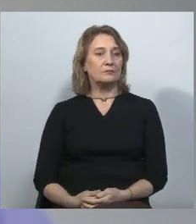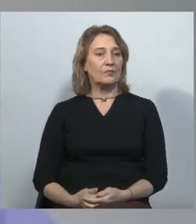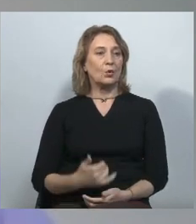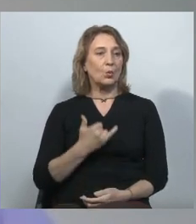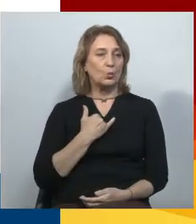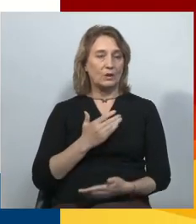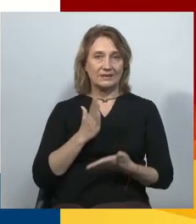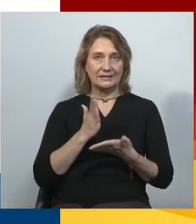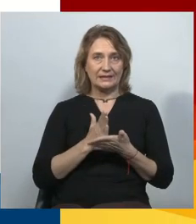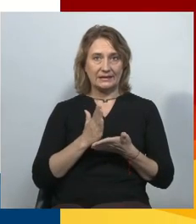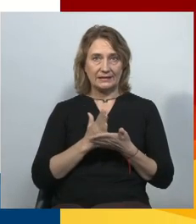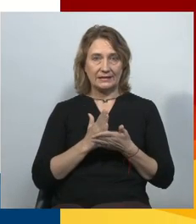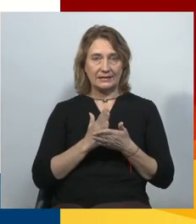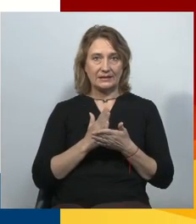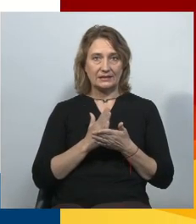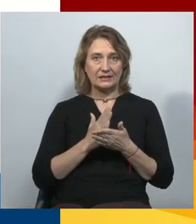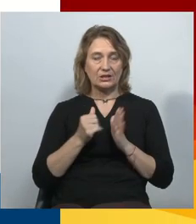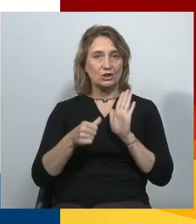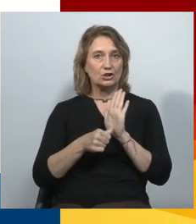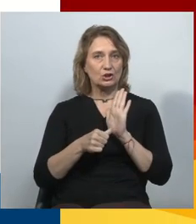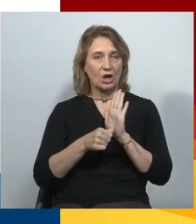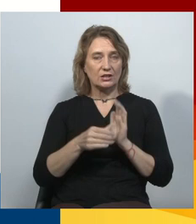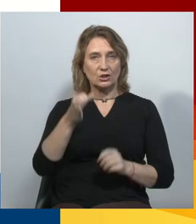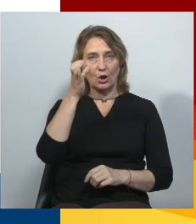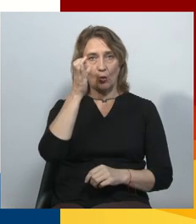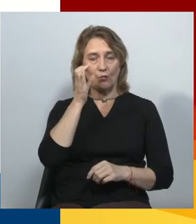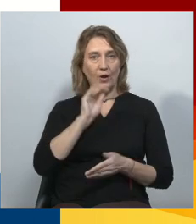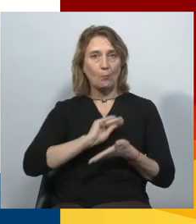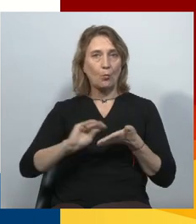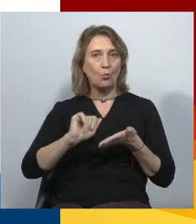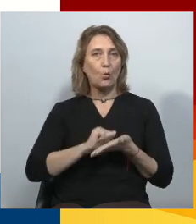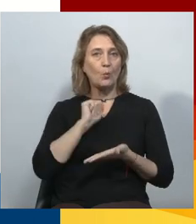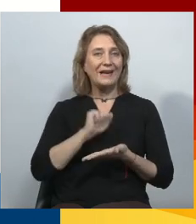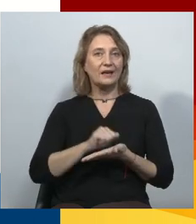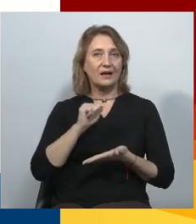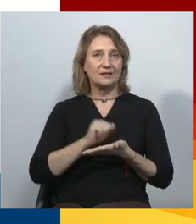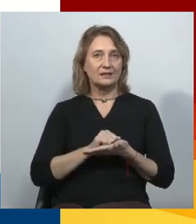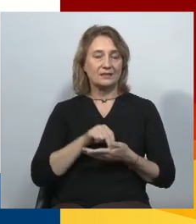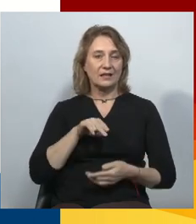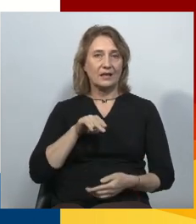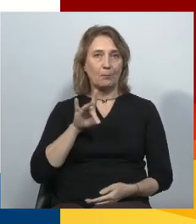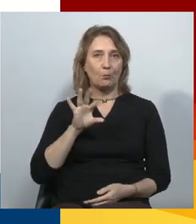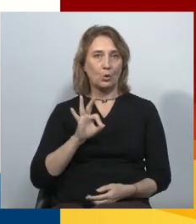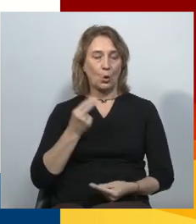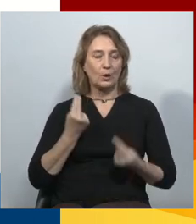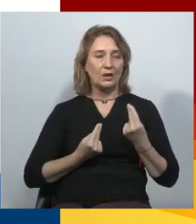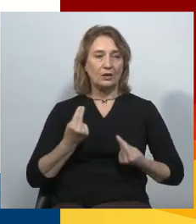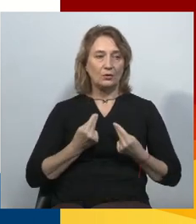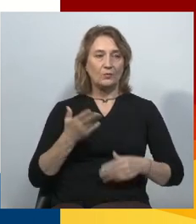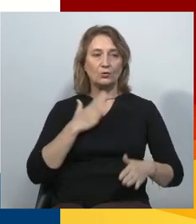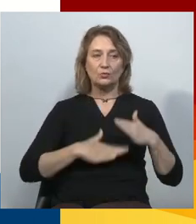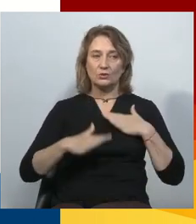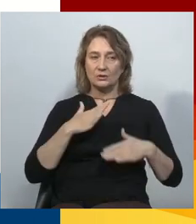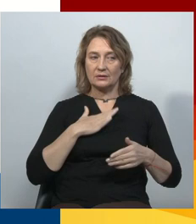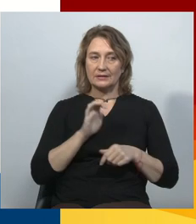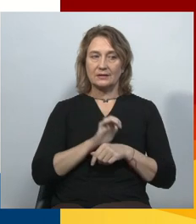please. As of now, we have 6 scientific publications about this game, and I am very happy. I will